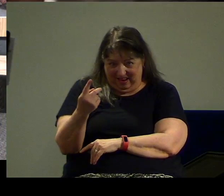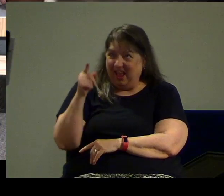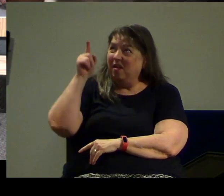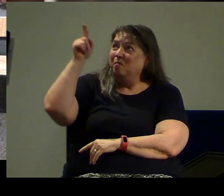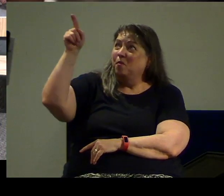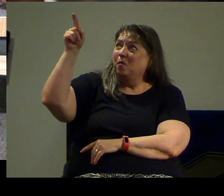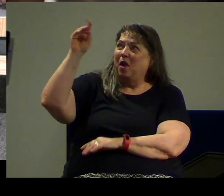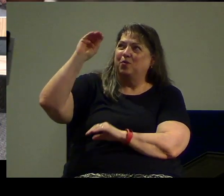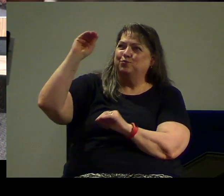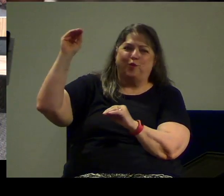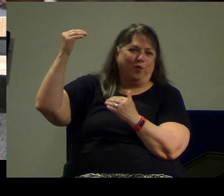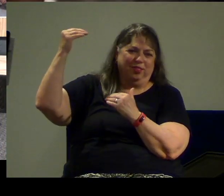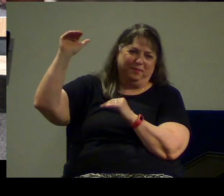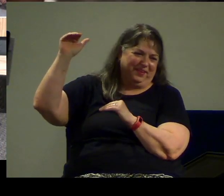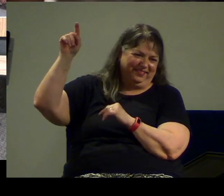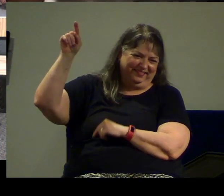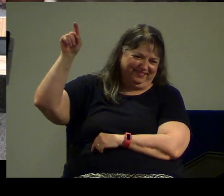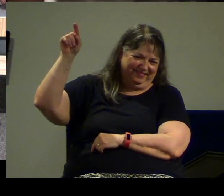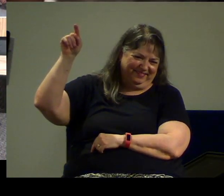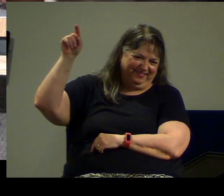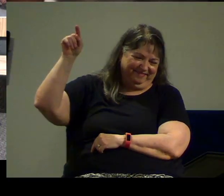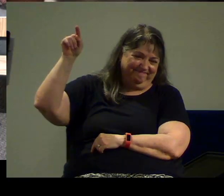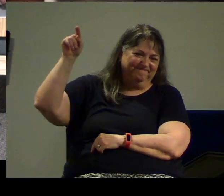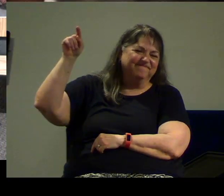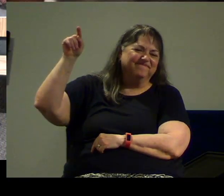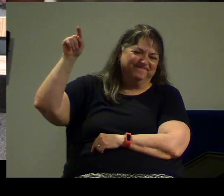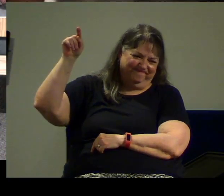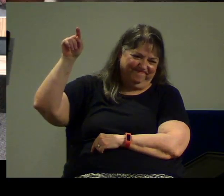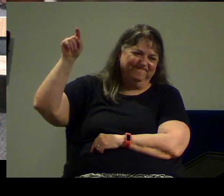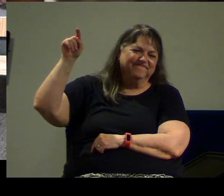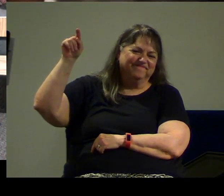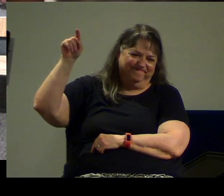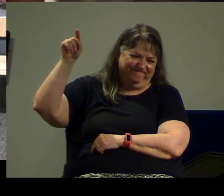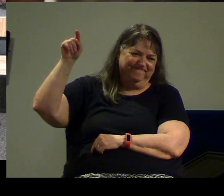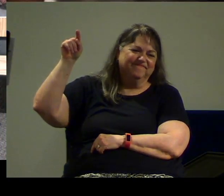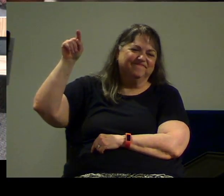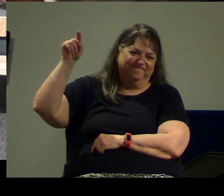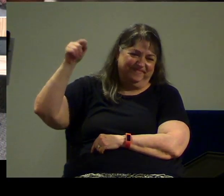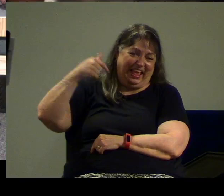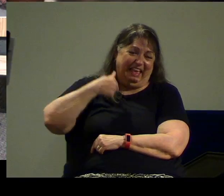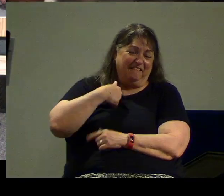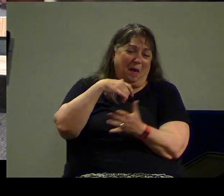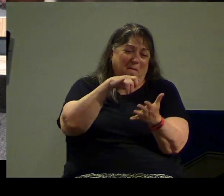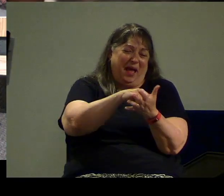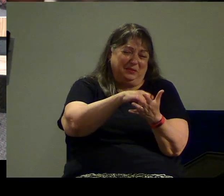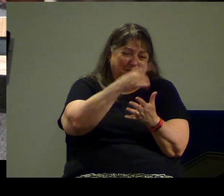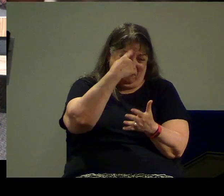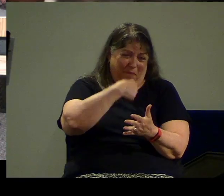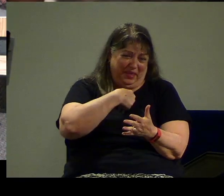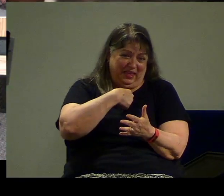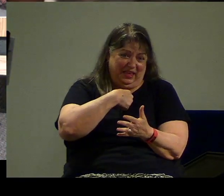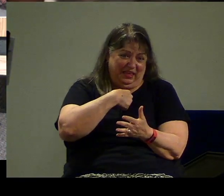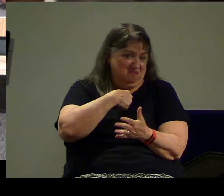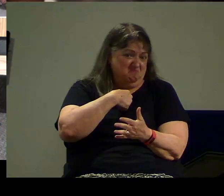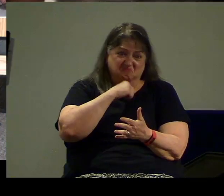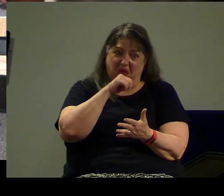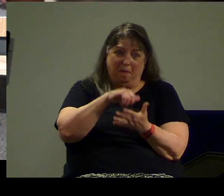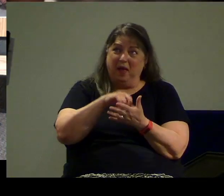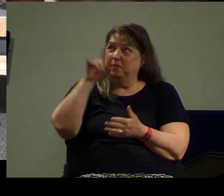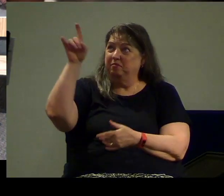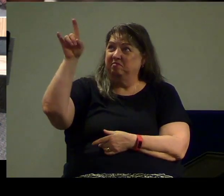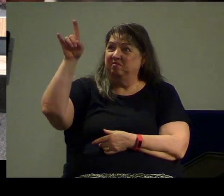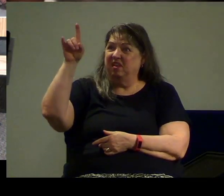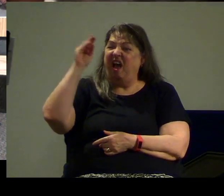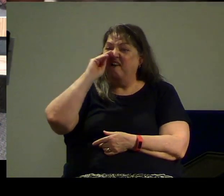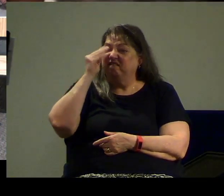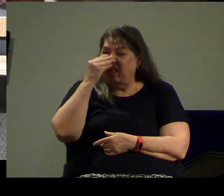we? But I know the things that I can't do, God can do, right? I can bring her flowers. I don't need